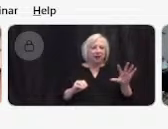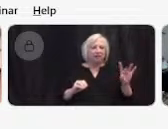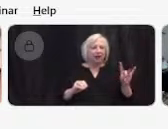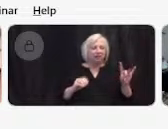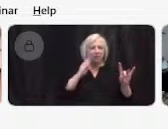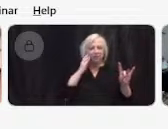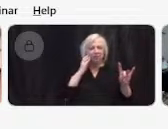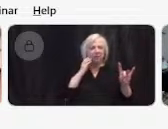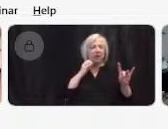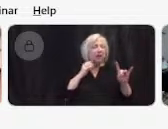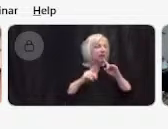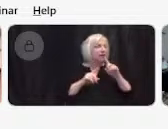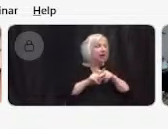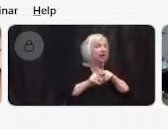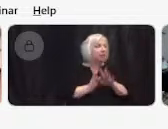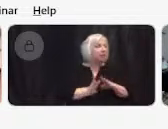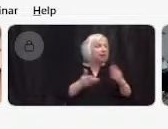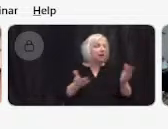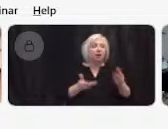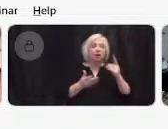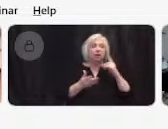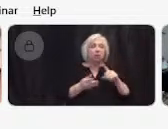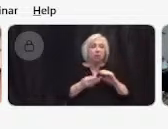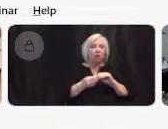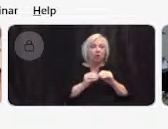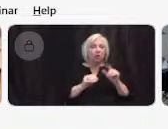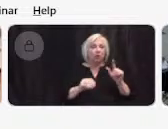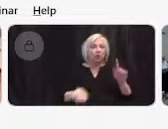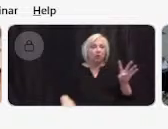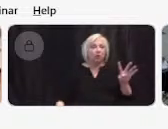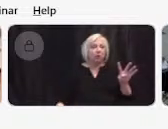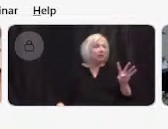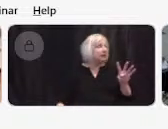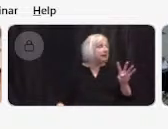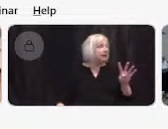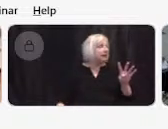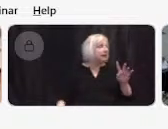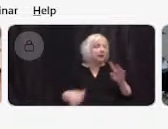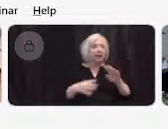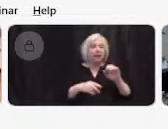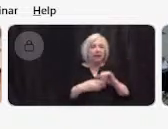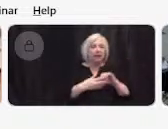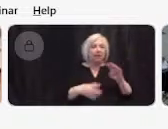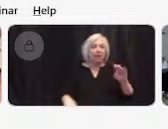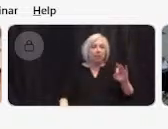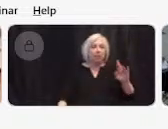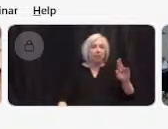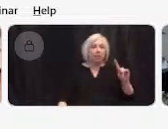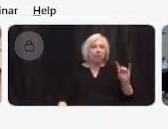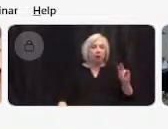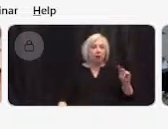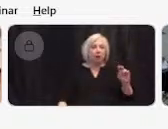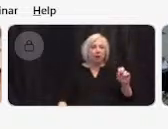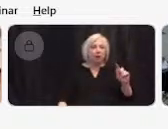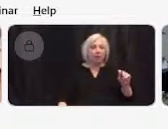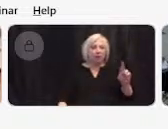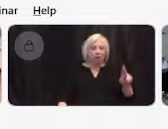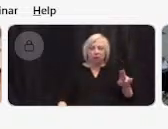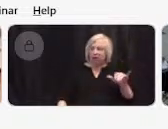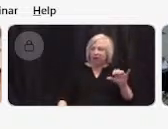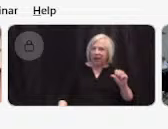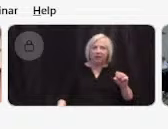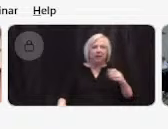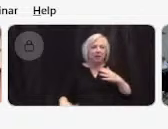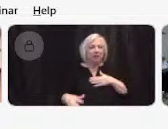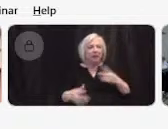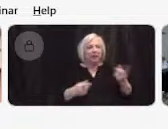Z-9958. Is the applicant present for the item number? And that's for the Martin STR. All right, please make